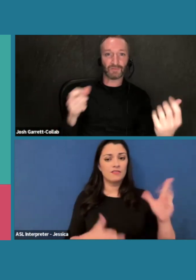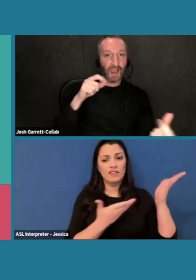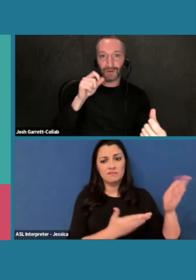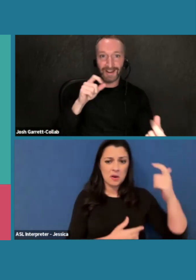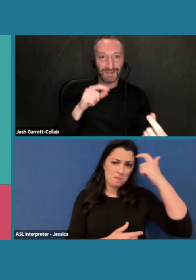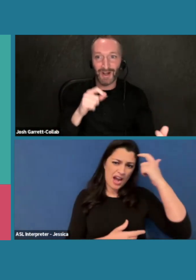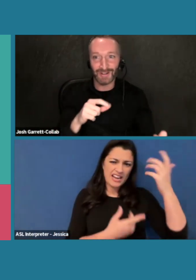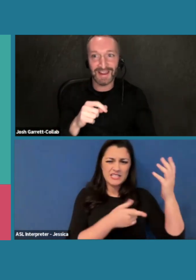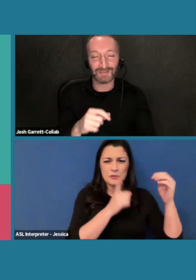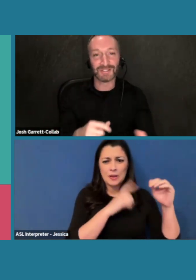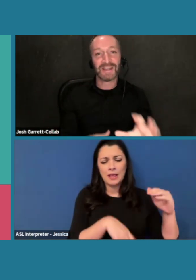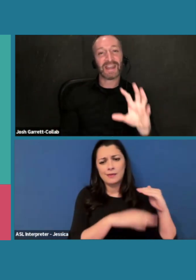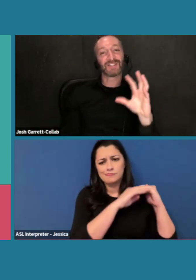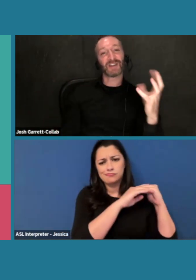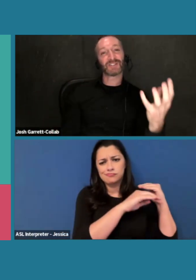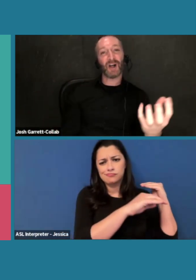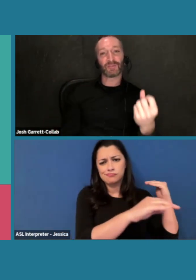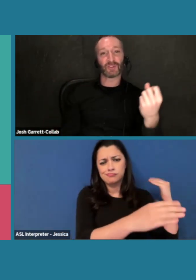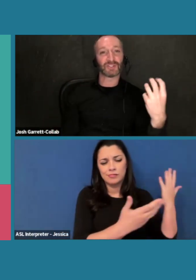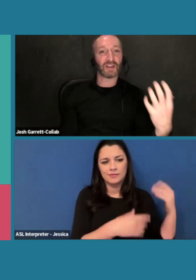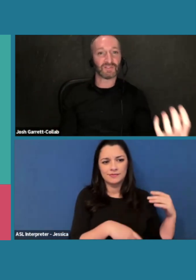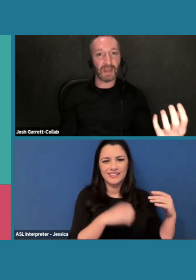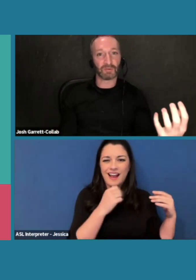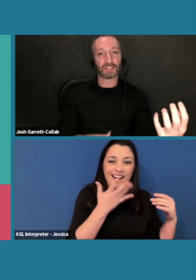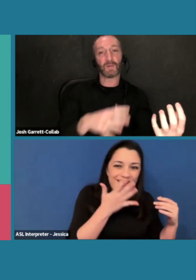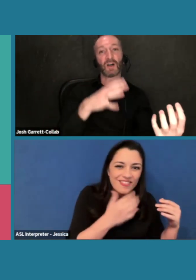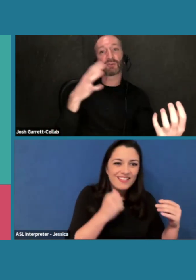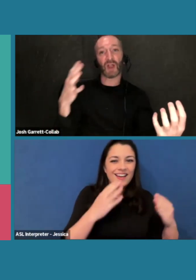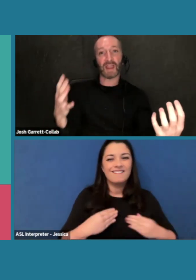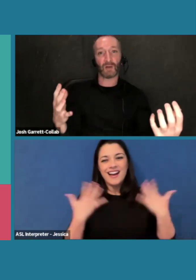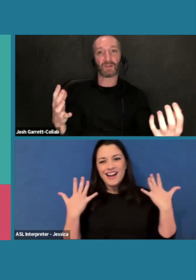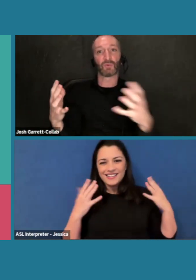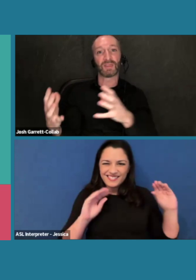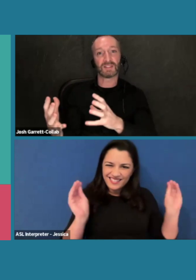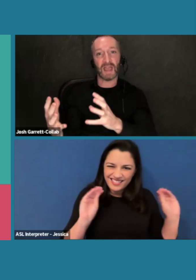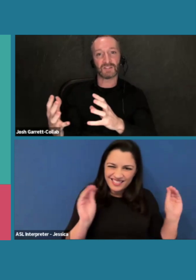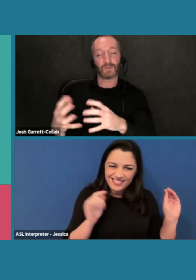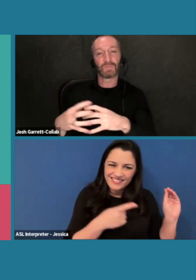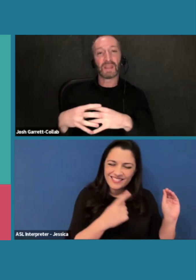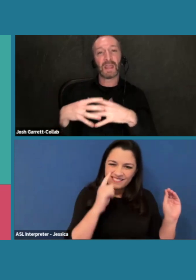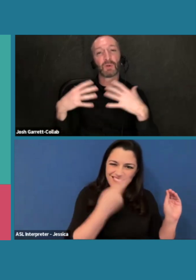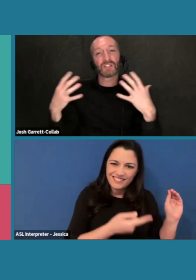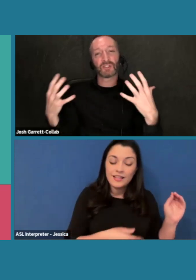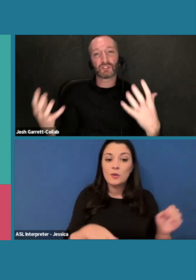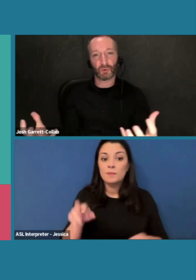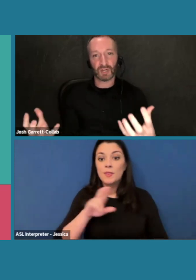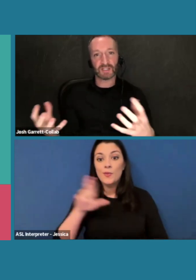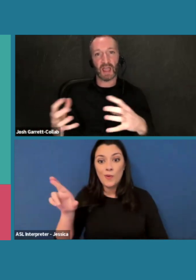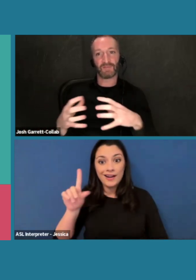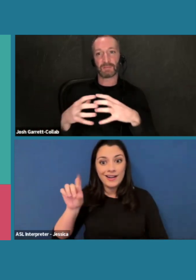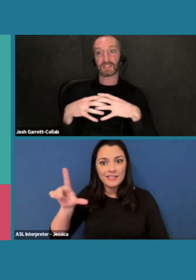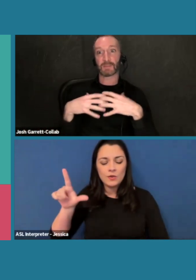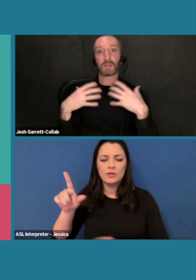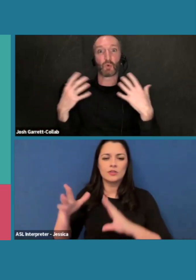that's not firing on all counts. It's not as colorful. It's not as vibrant. On the right, however, with the DASL, it brings a story